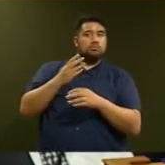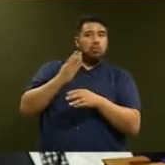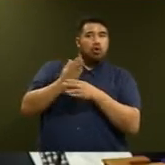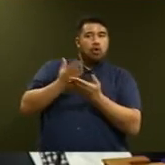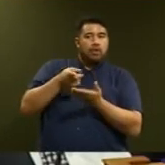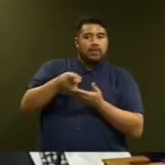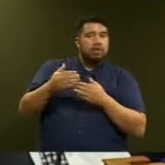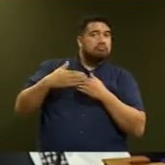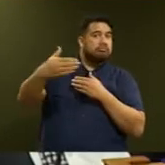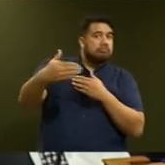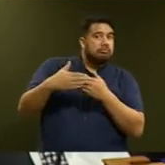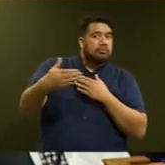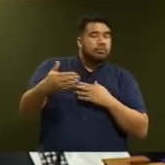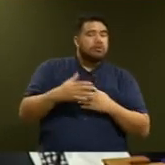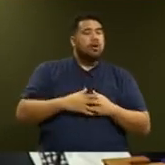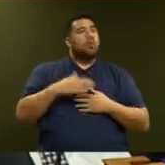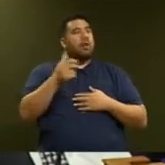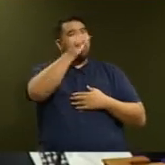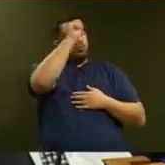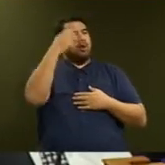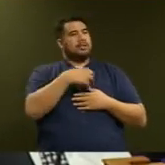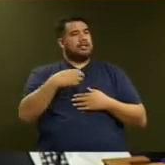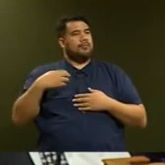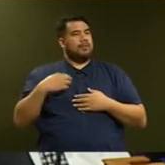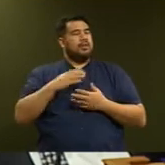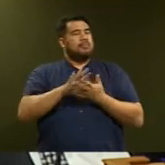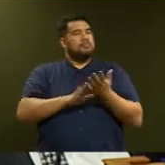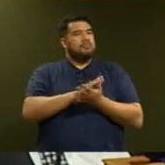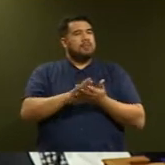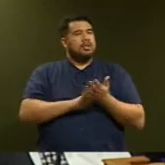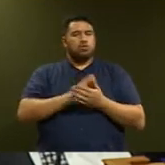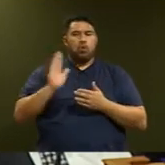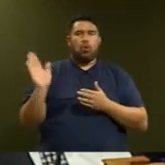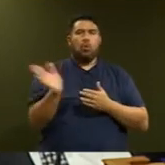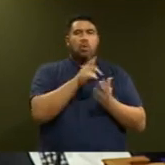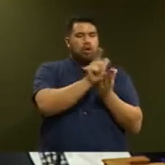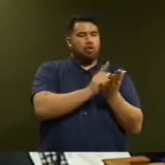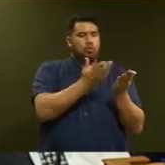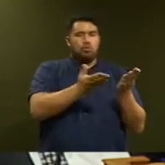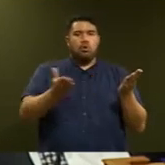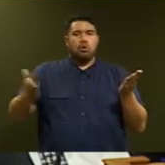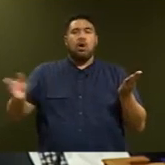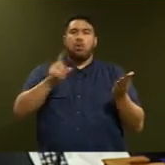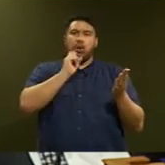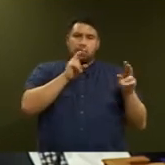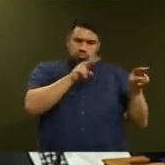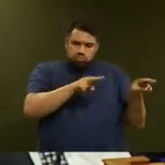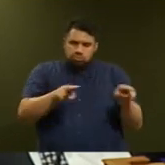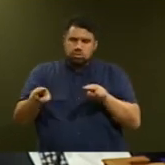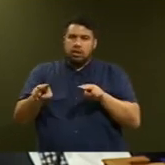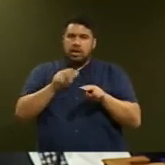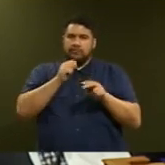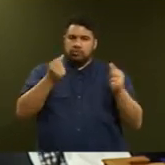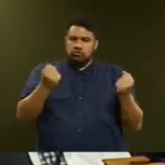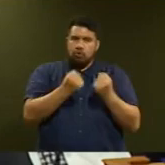It is the benchmark of wise government that all laws are constantly reviewed as to their veracity, as to their validity, and as to their